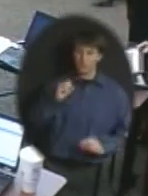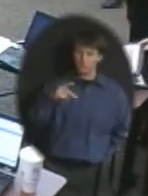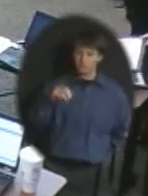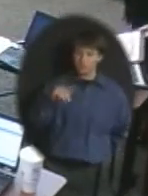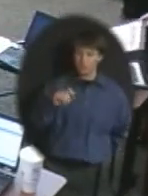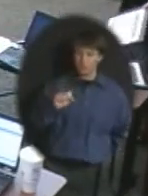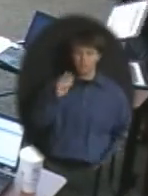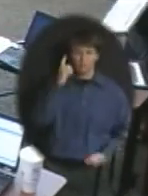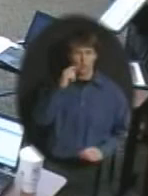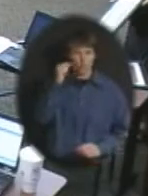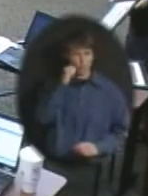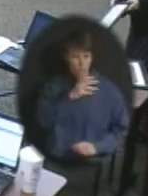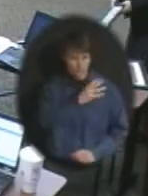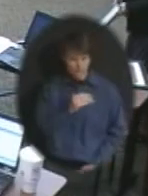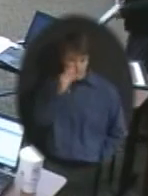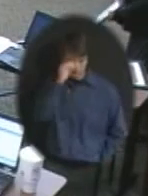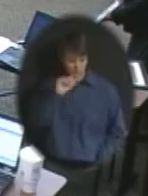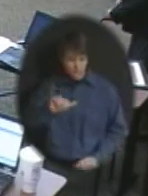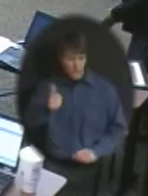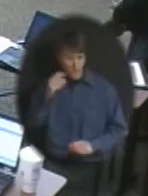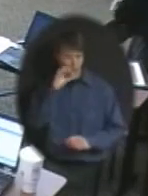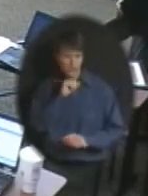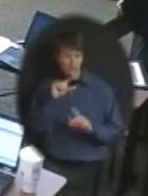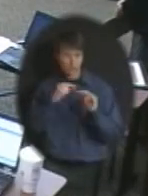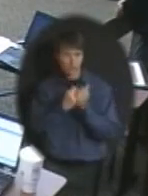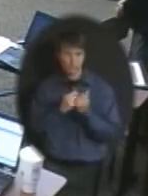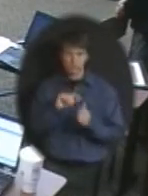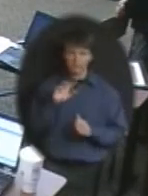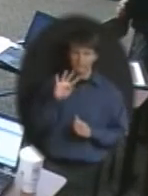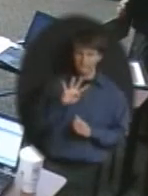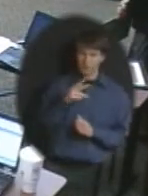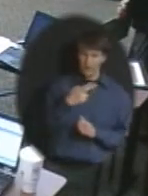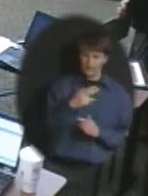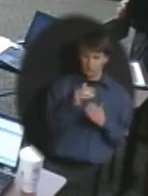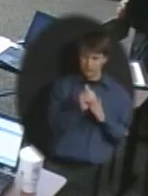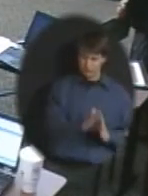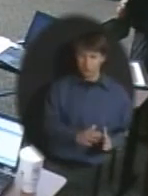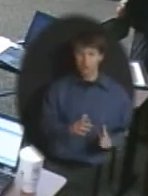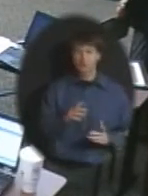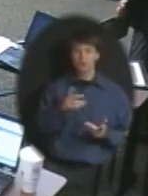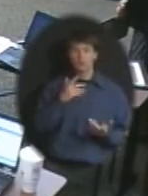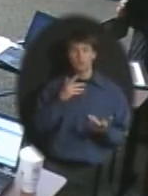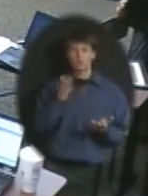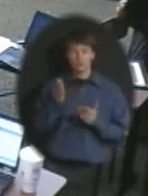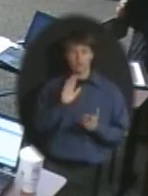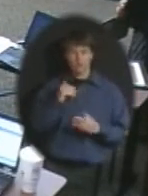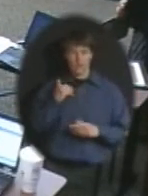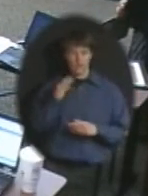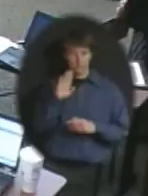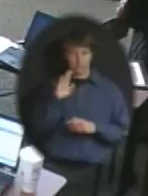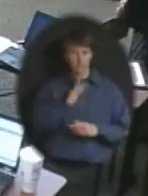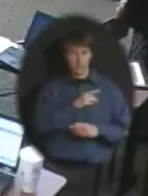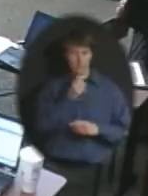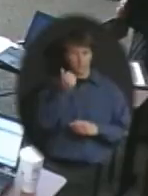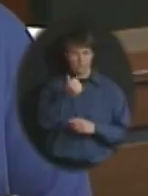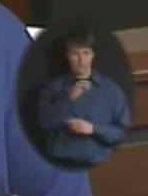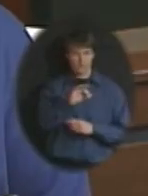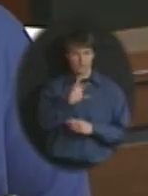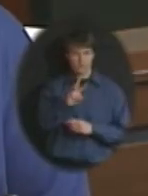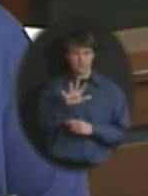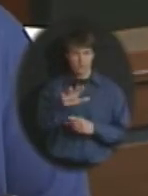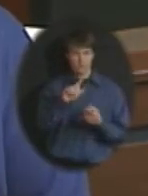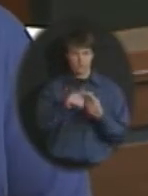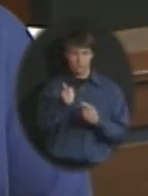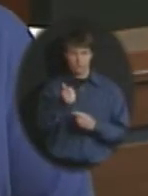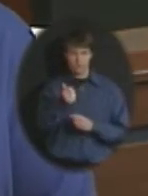boys and other age groups. She was a 4-H leader and served on the Johnson County 4-H board from 1965 to 1979.